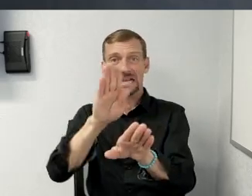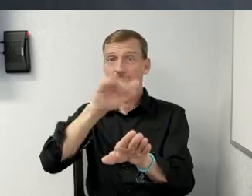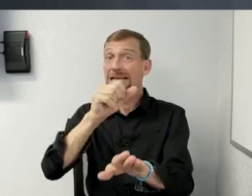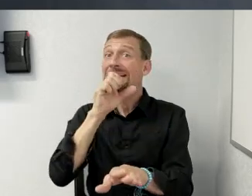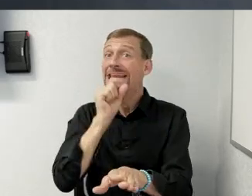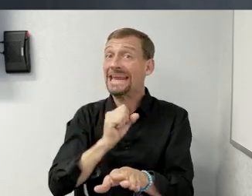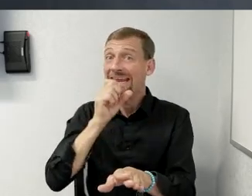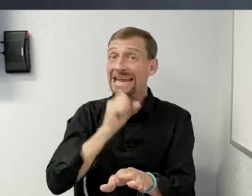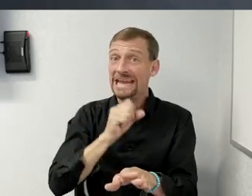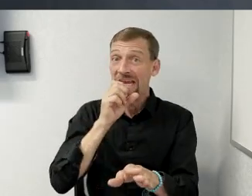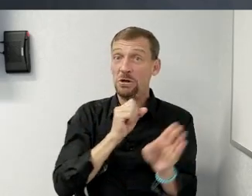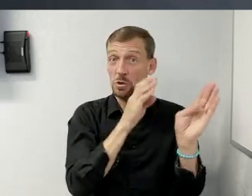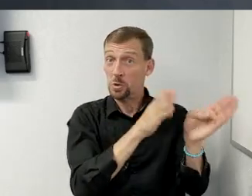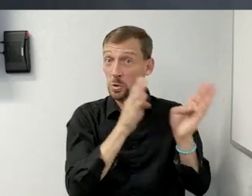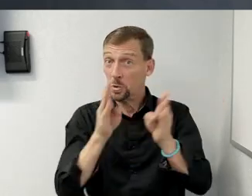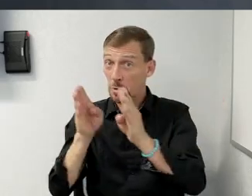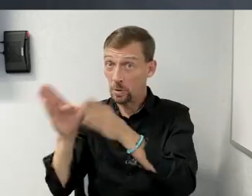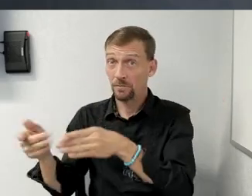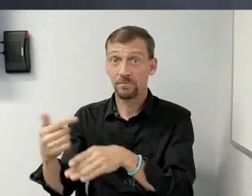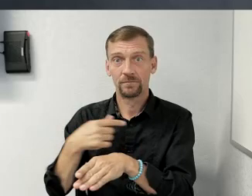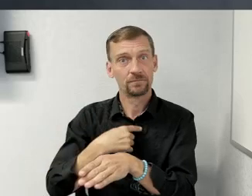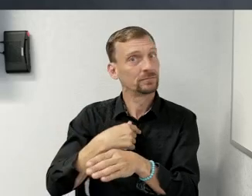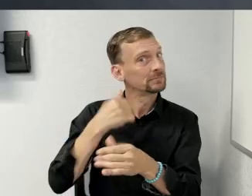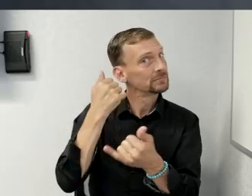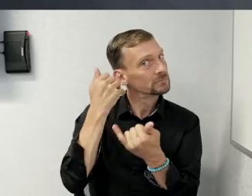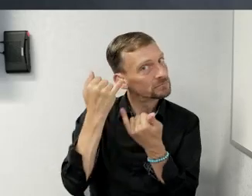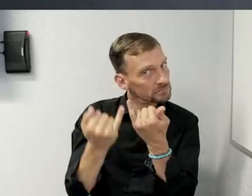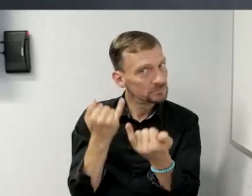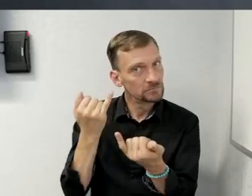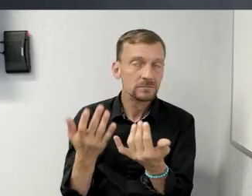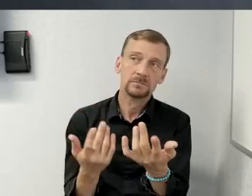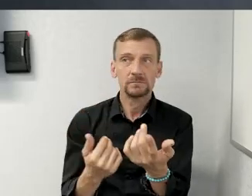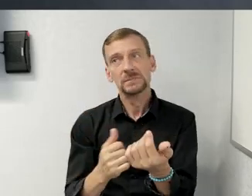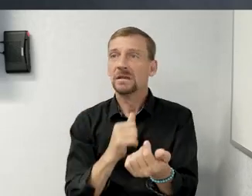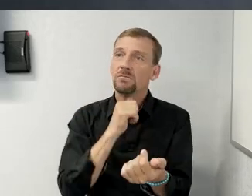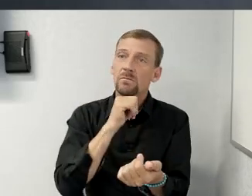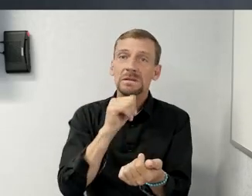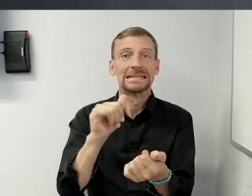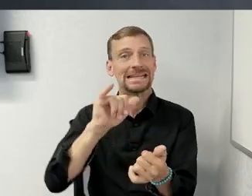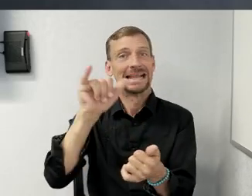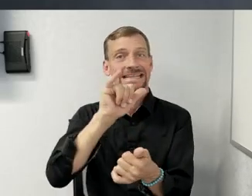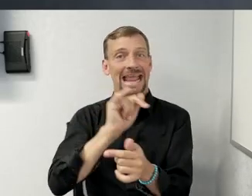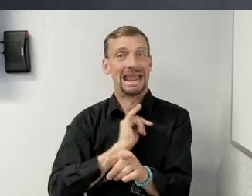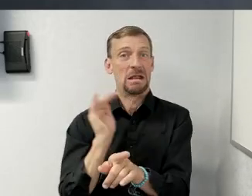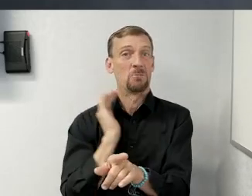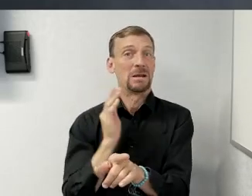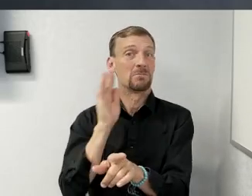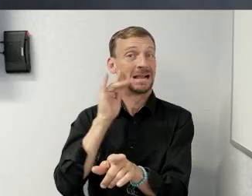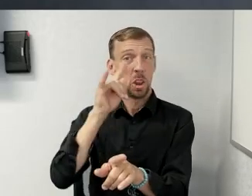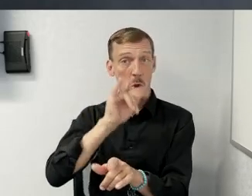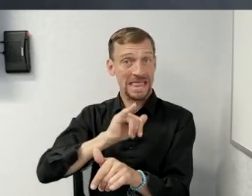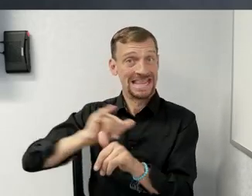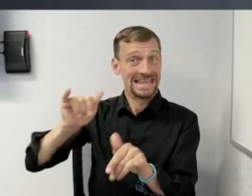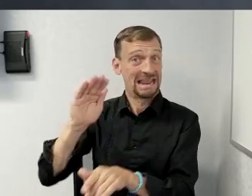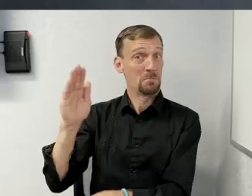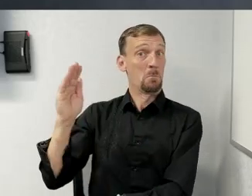age. And I would imagine that, I mean, not to say that we're going to mirror the state exactly, but I think you'd